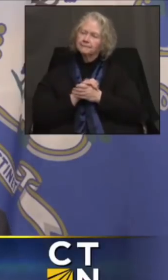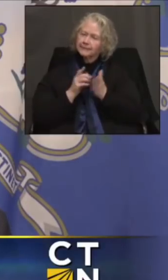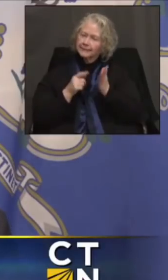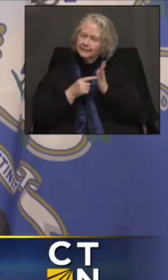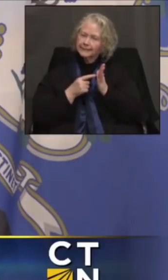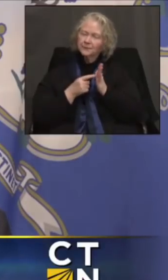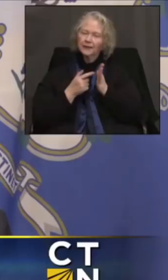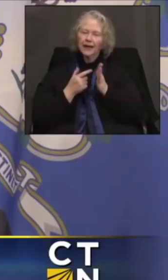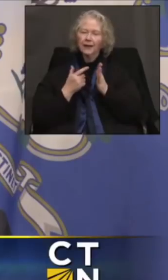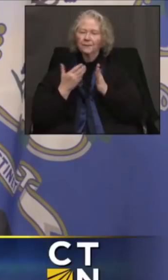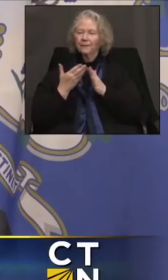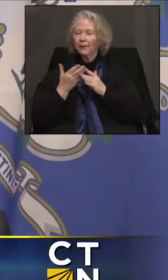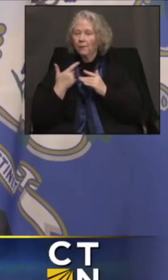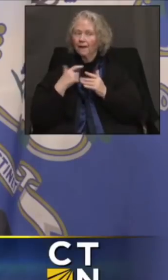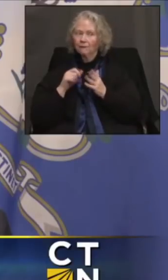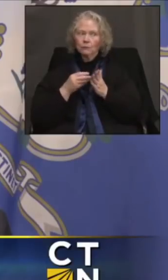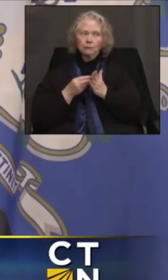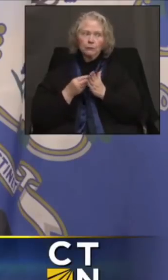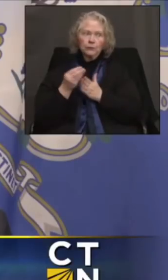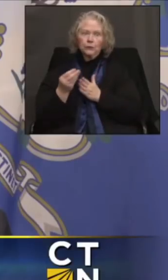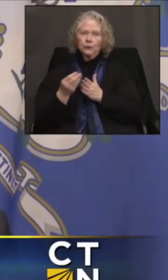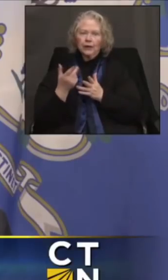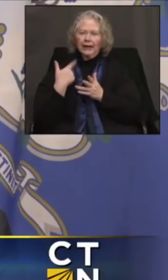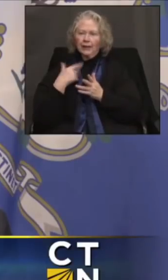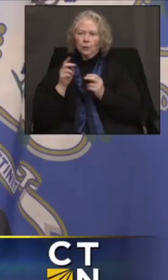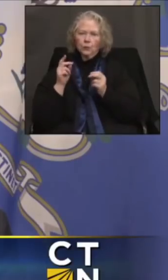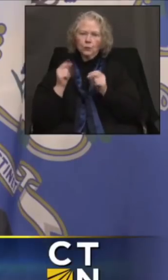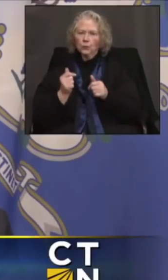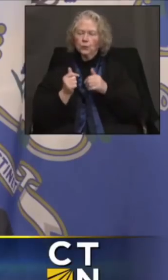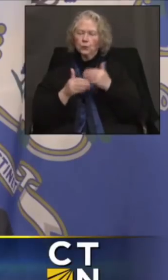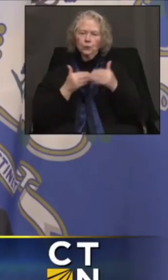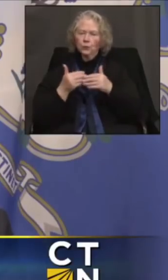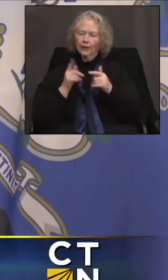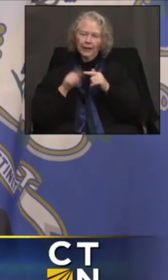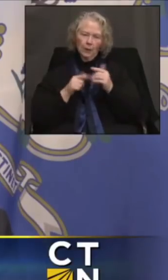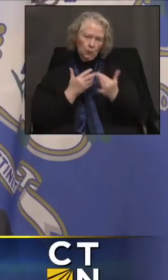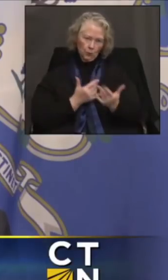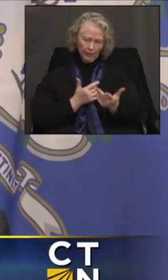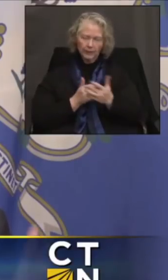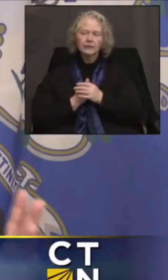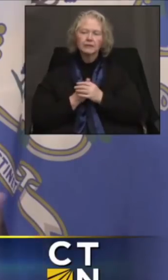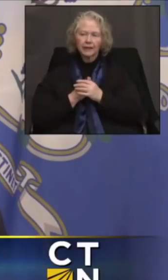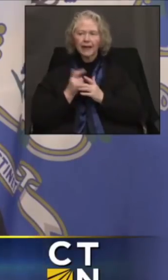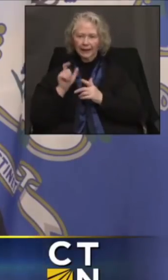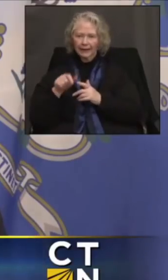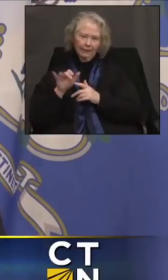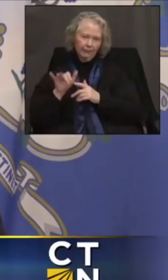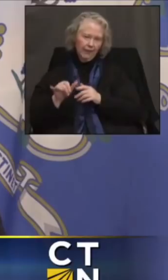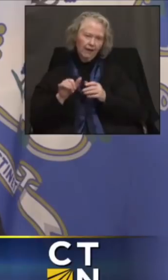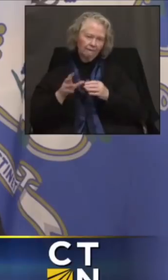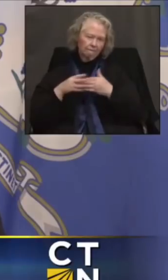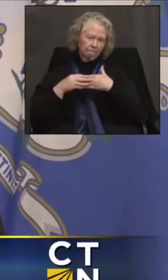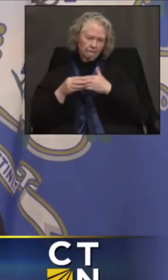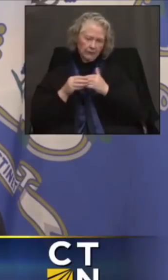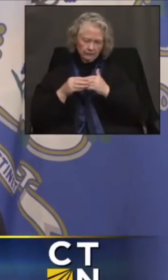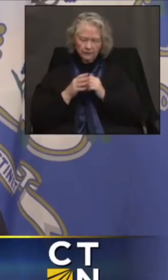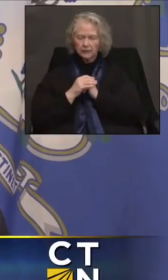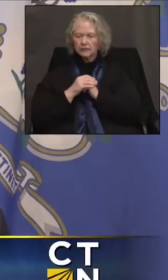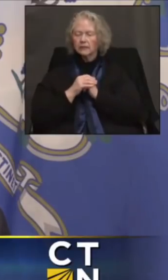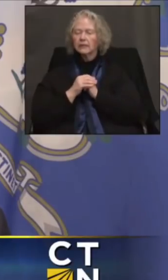when it comes to purchasing things on relatively short notice as well. But again, we're going to narrow that group